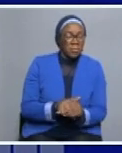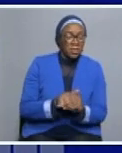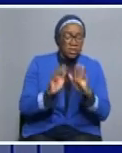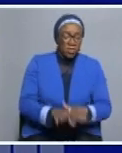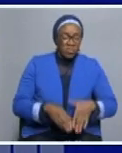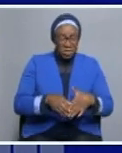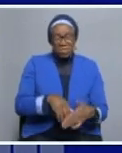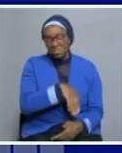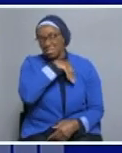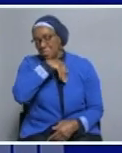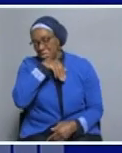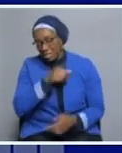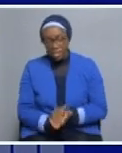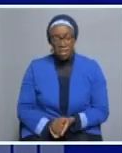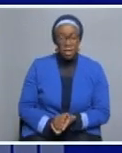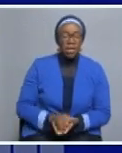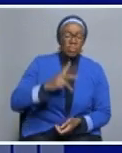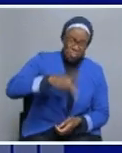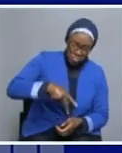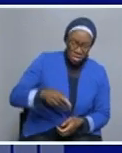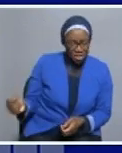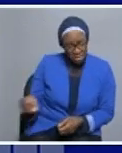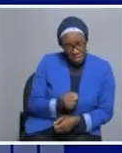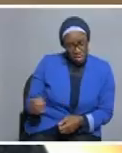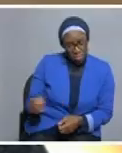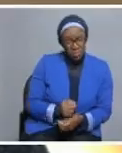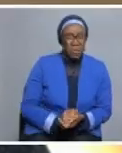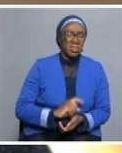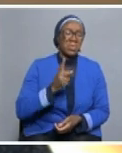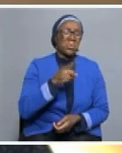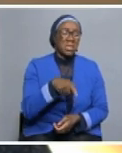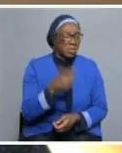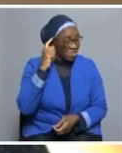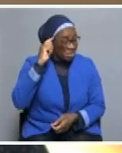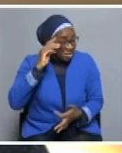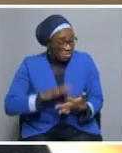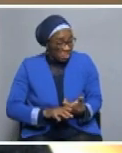and the deputy. What's your take on their arguments?